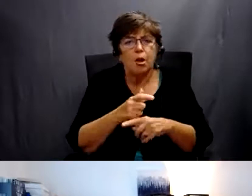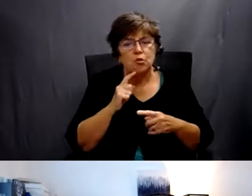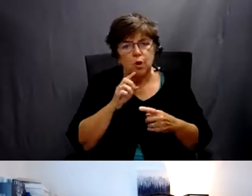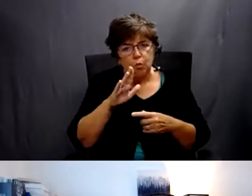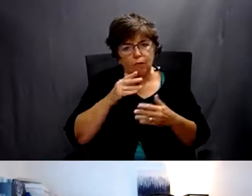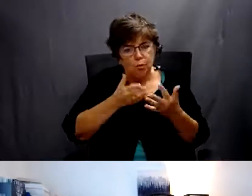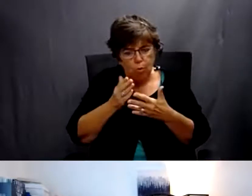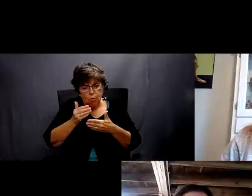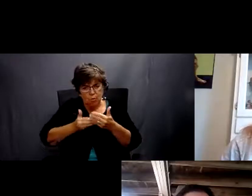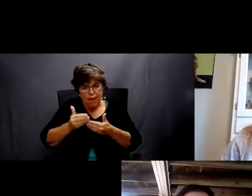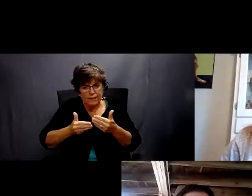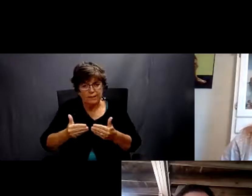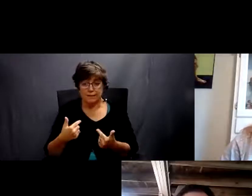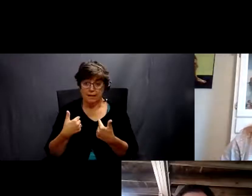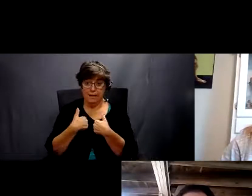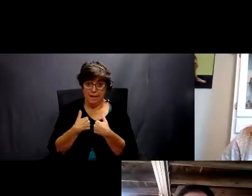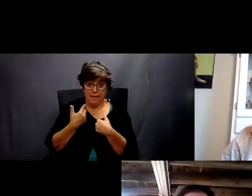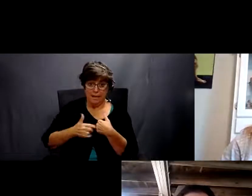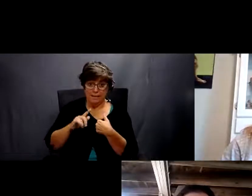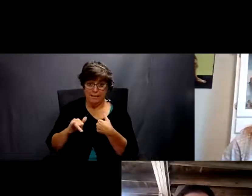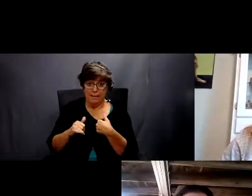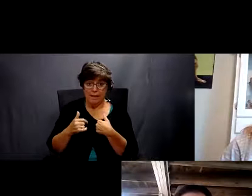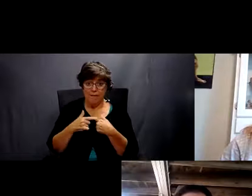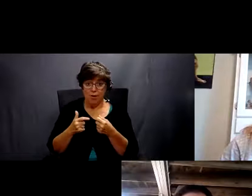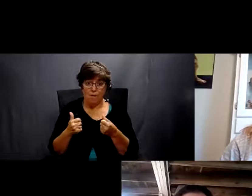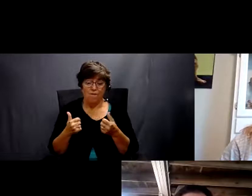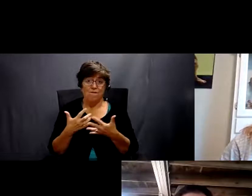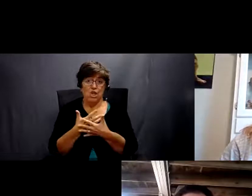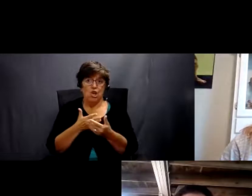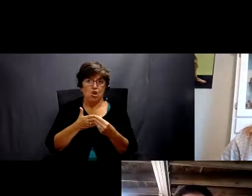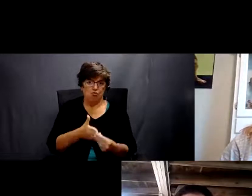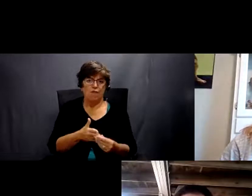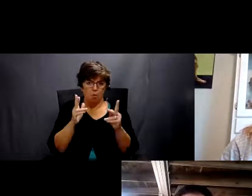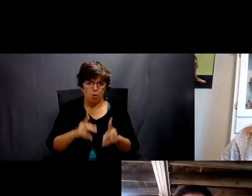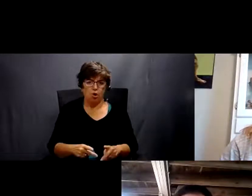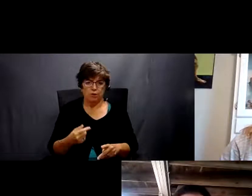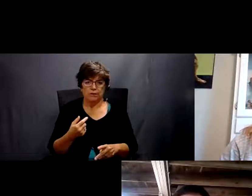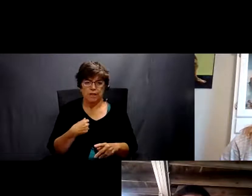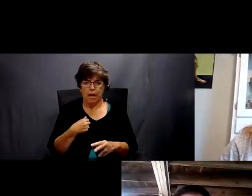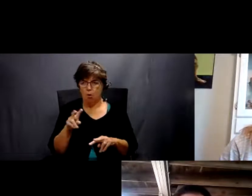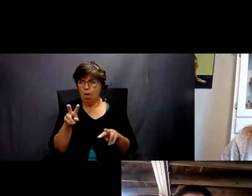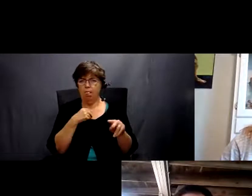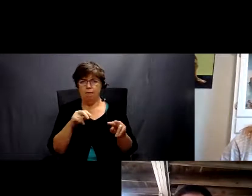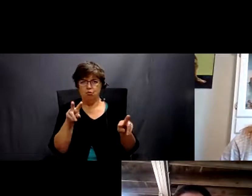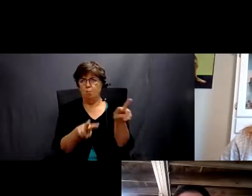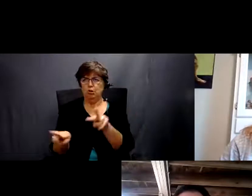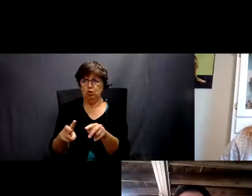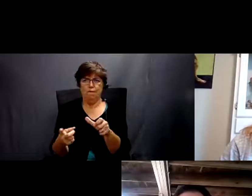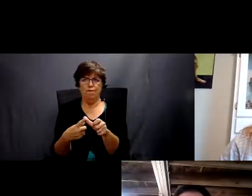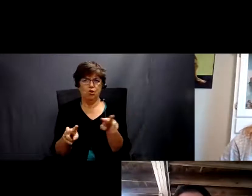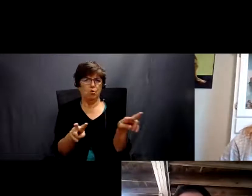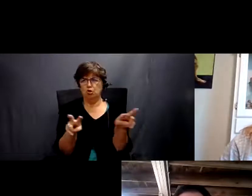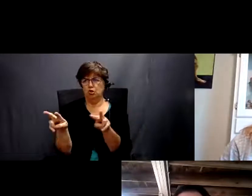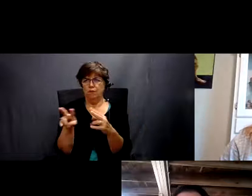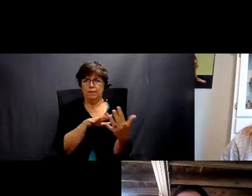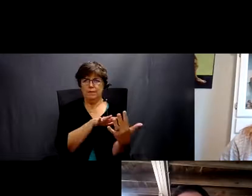has. And I've always been admittedly a very fear-driven person and an observationally based person. So I will study,